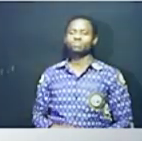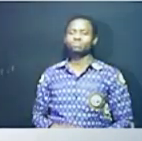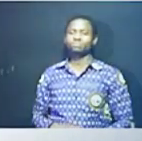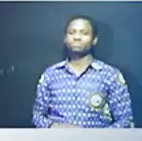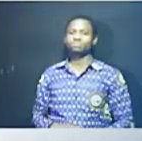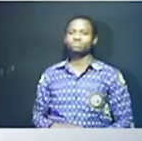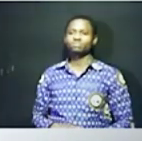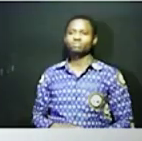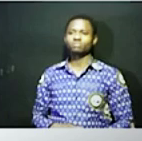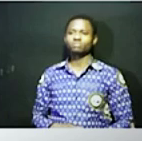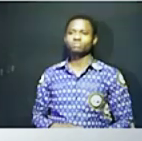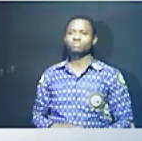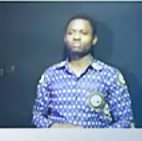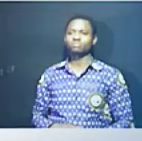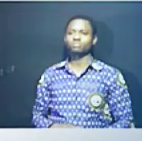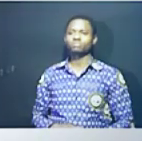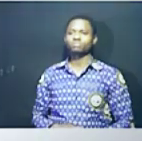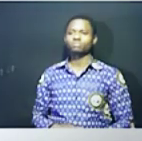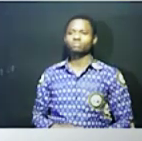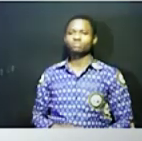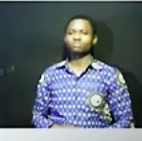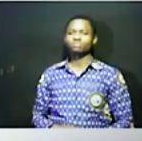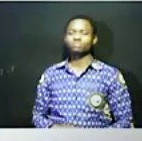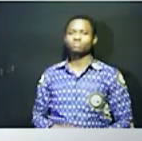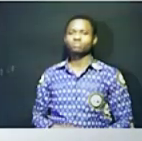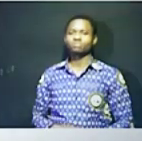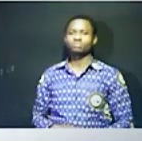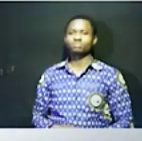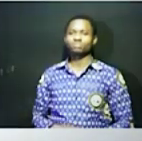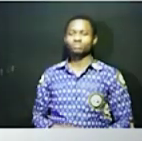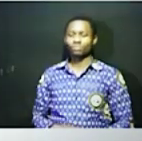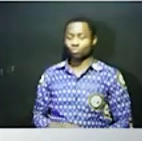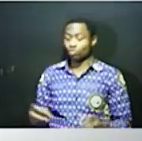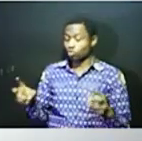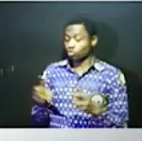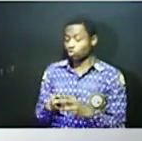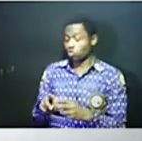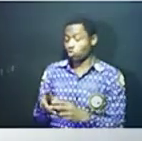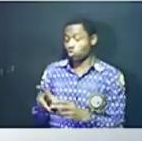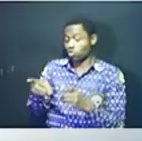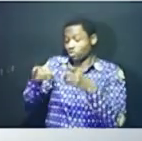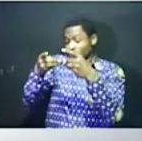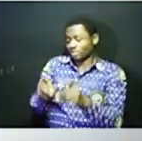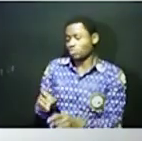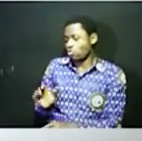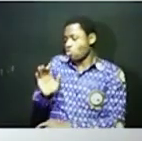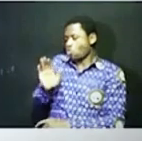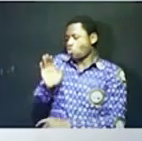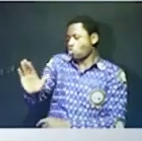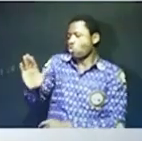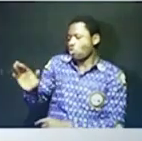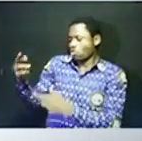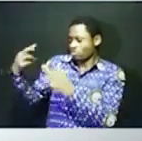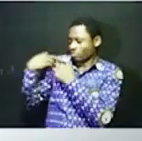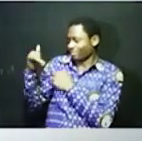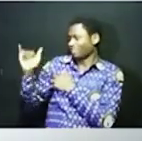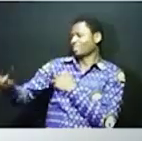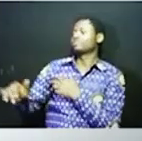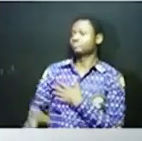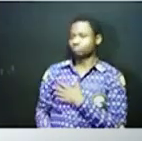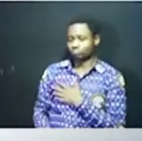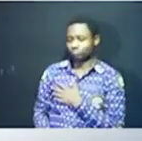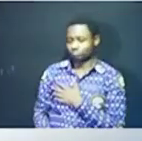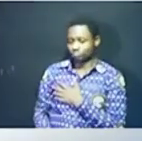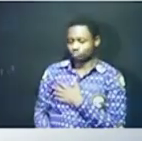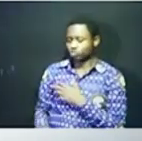Christo, Nimqua, New Wo, and in Wusorium. If that was their primary agenda, ours should be